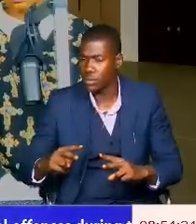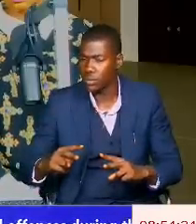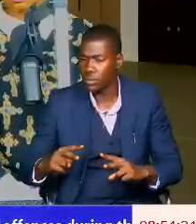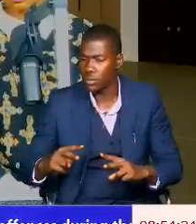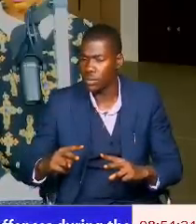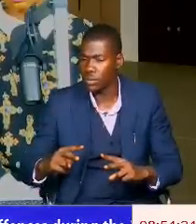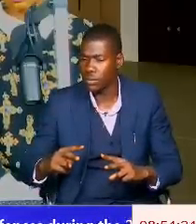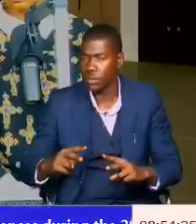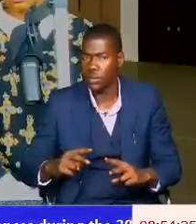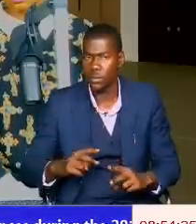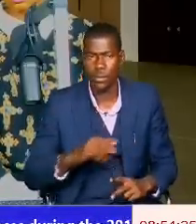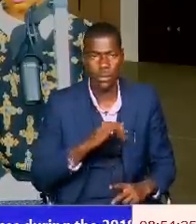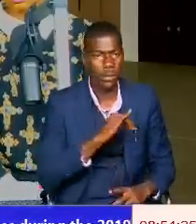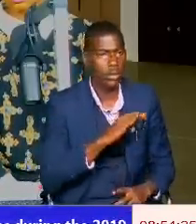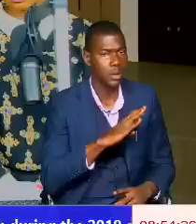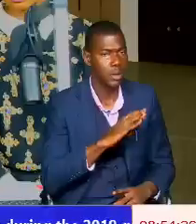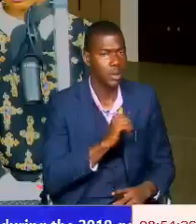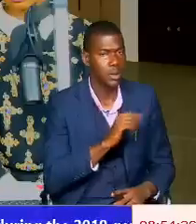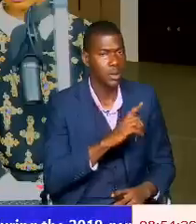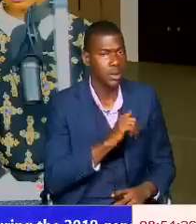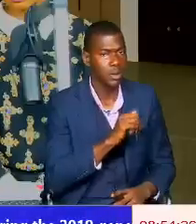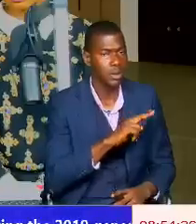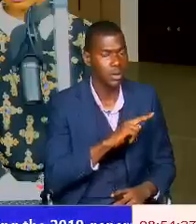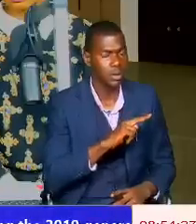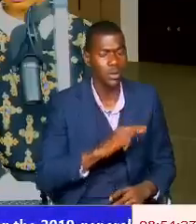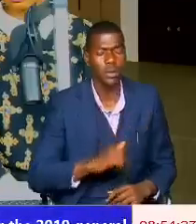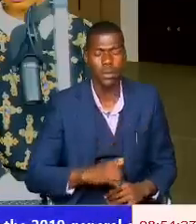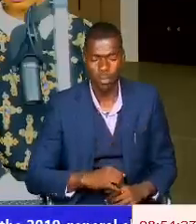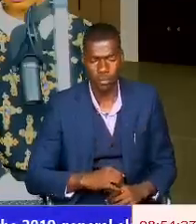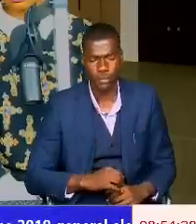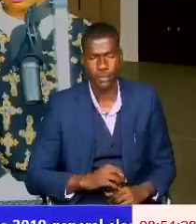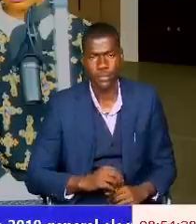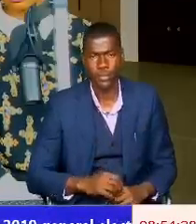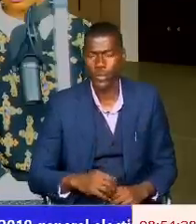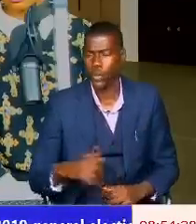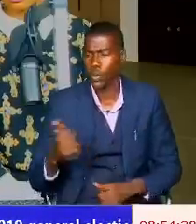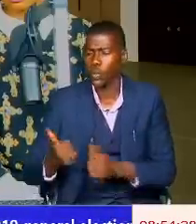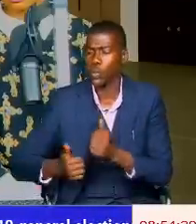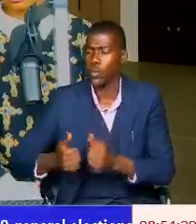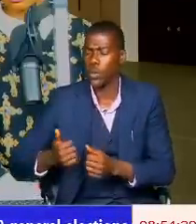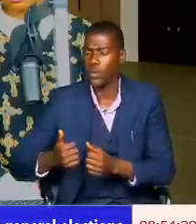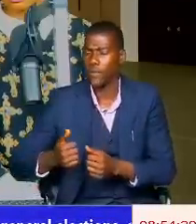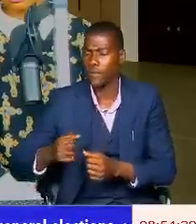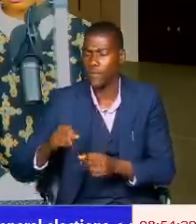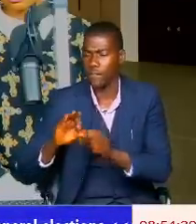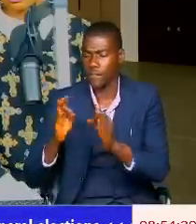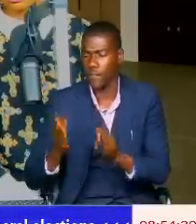Ibadan. Ibadan. Ibadan Gongo. Yes, sir. Which family? I